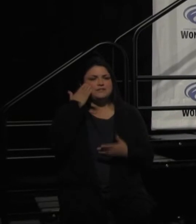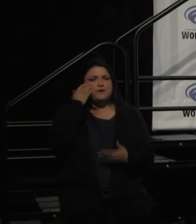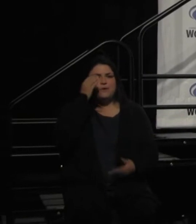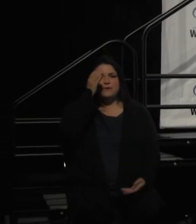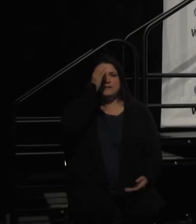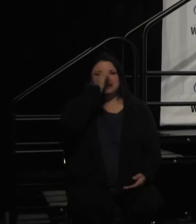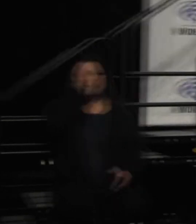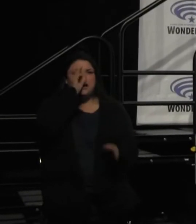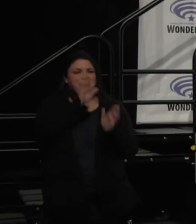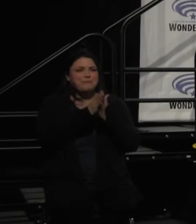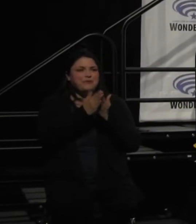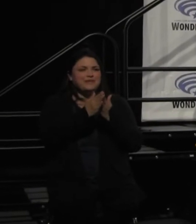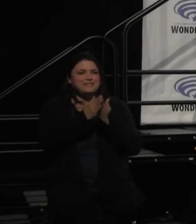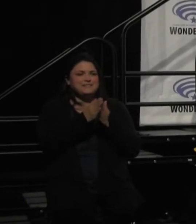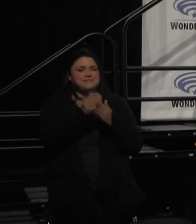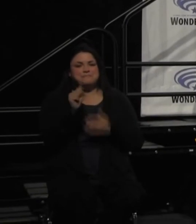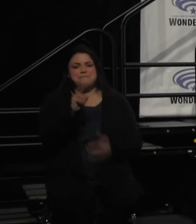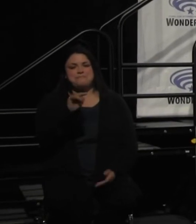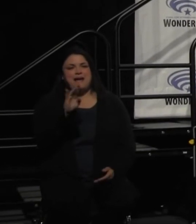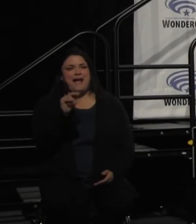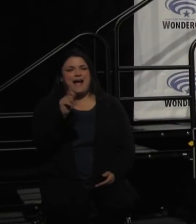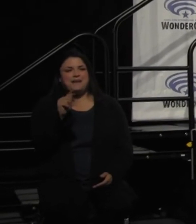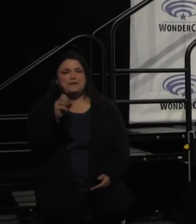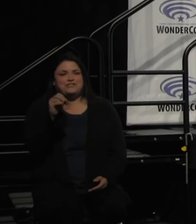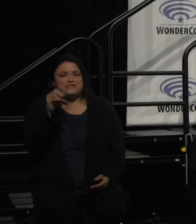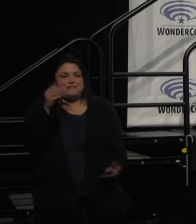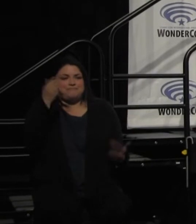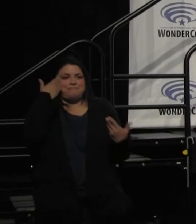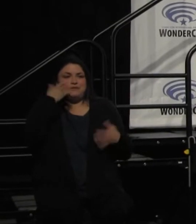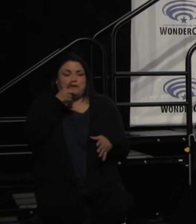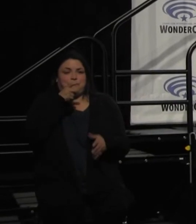book animation, you don't know who the fuck.